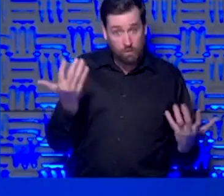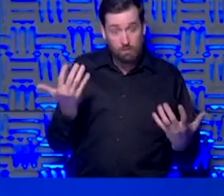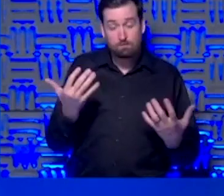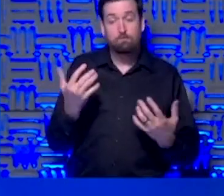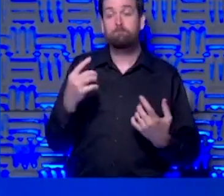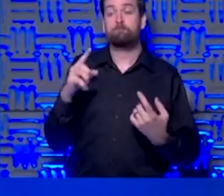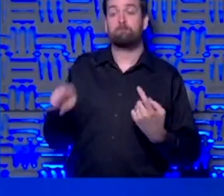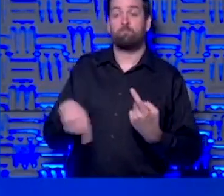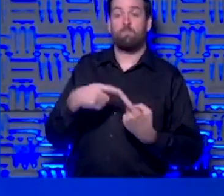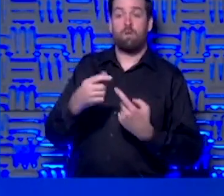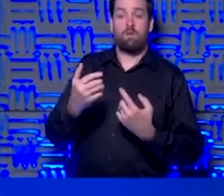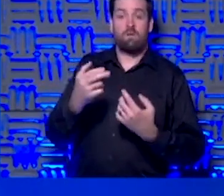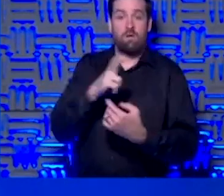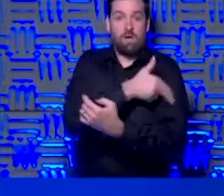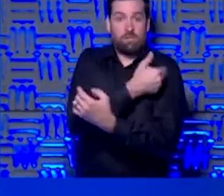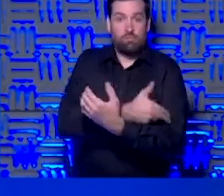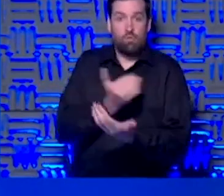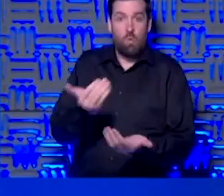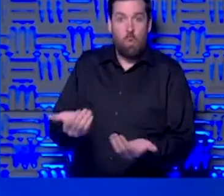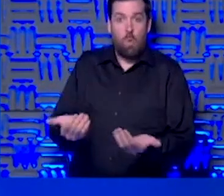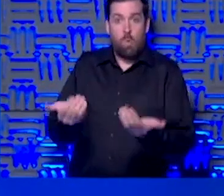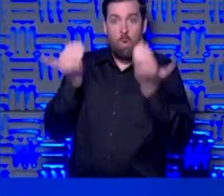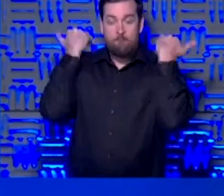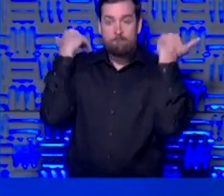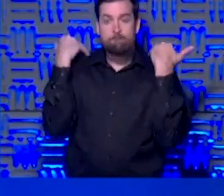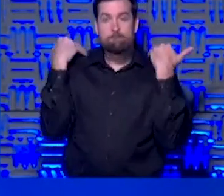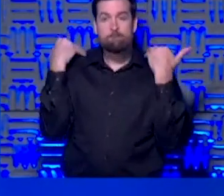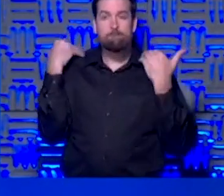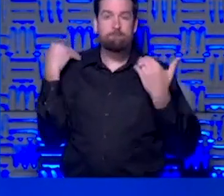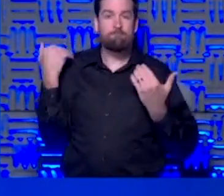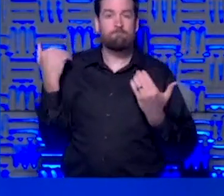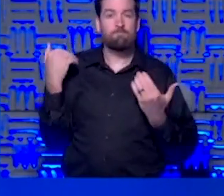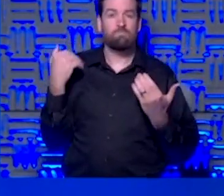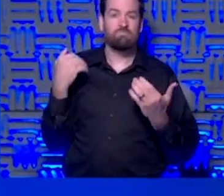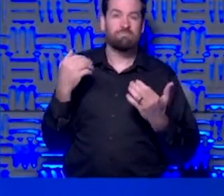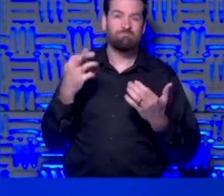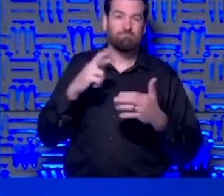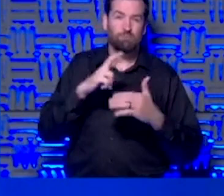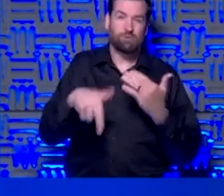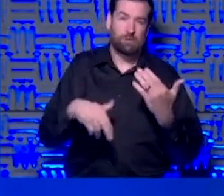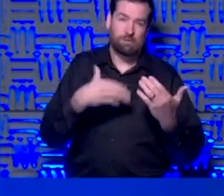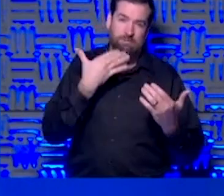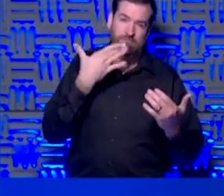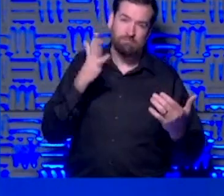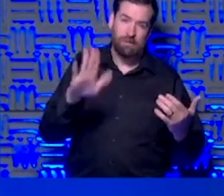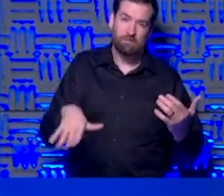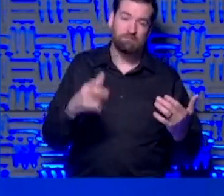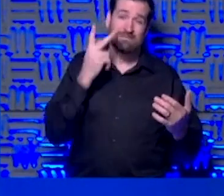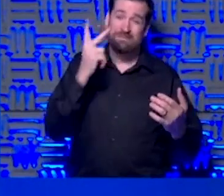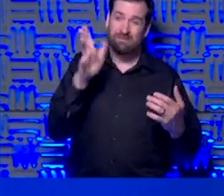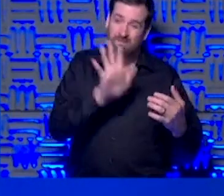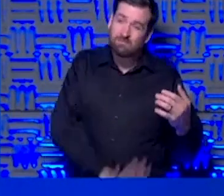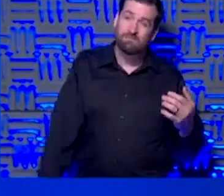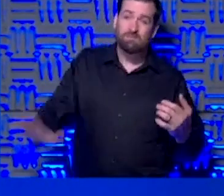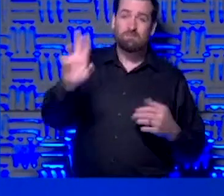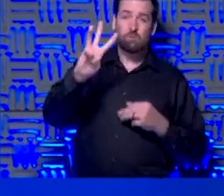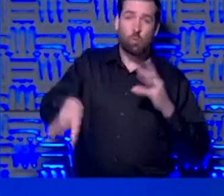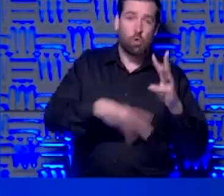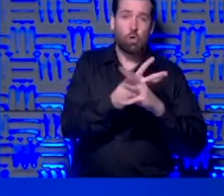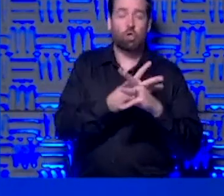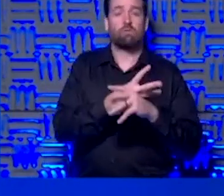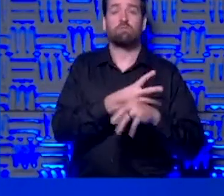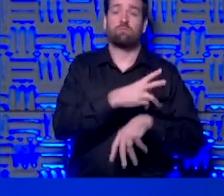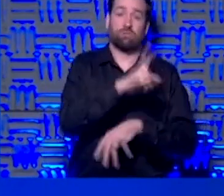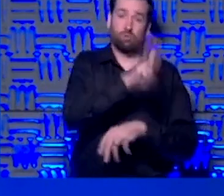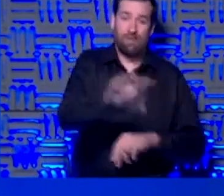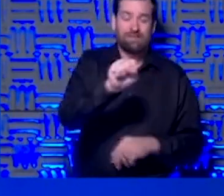when hospitals get overwhelmed, outcomes go down. And we've seen that across the world and across the United States, that the rate of death